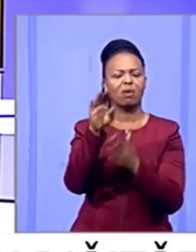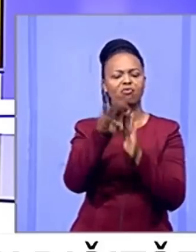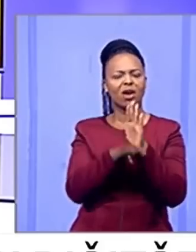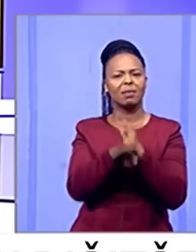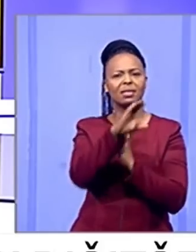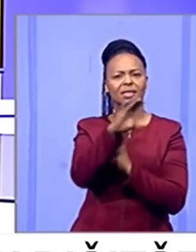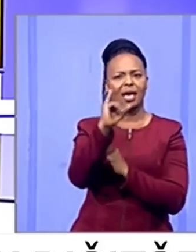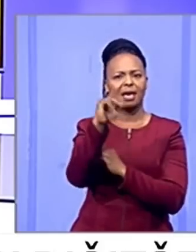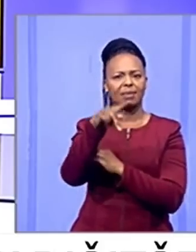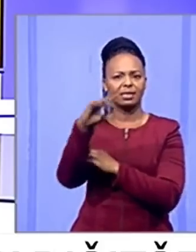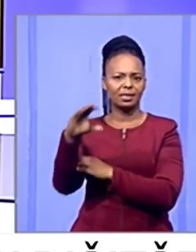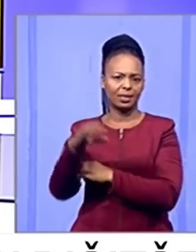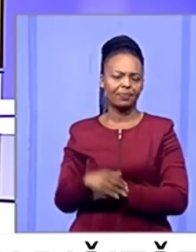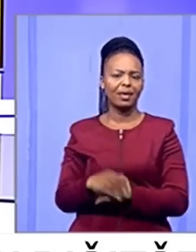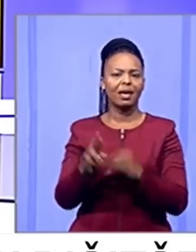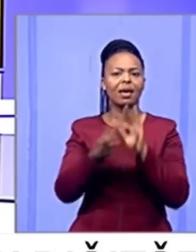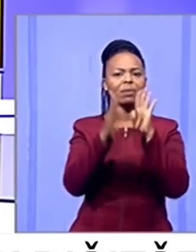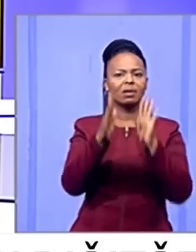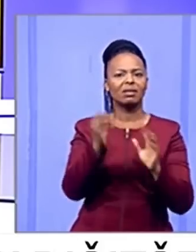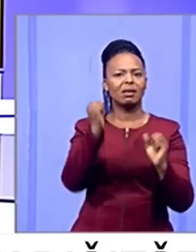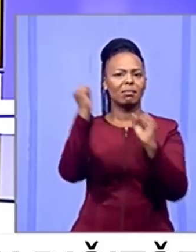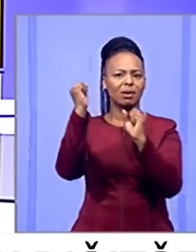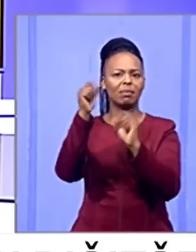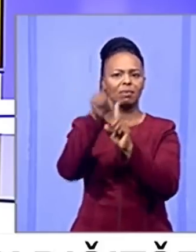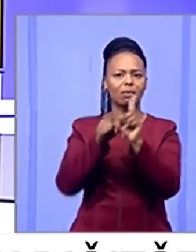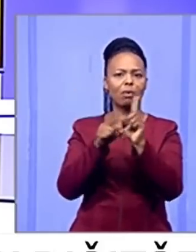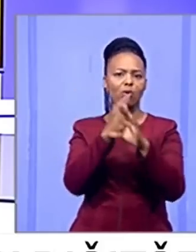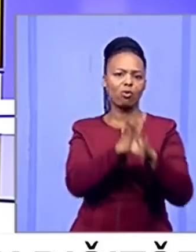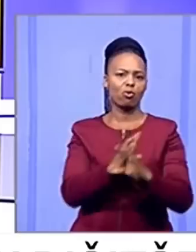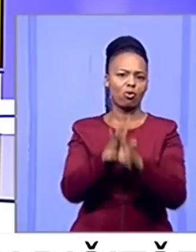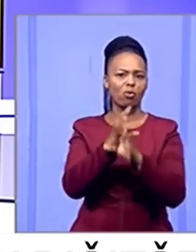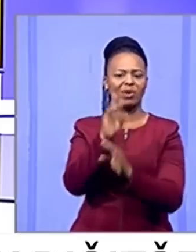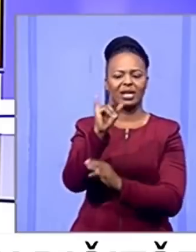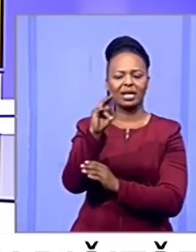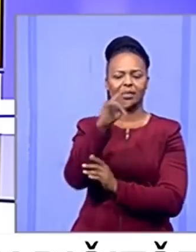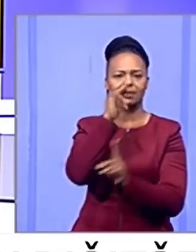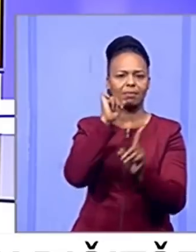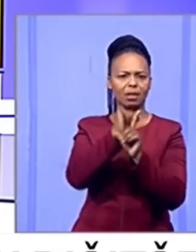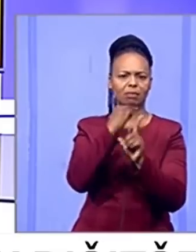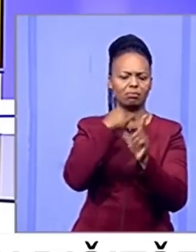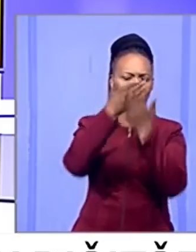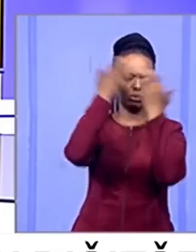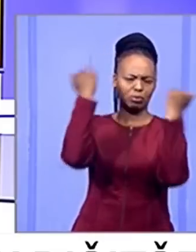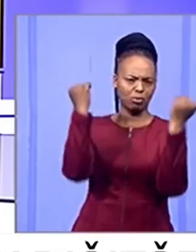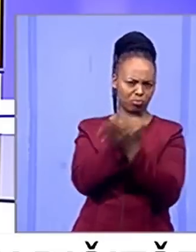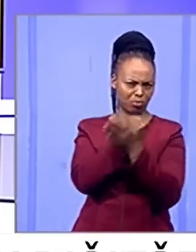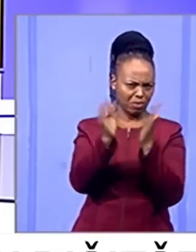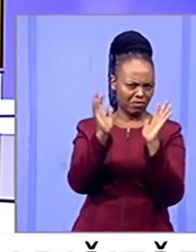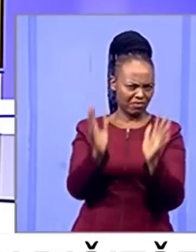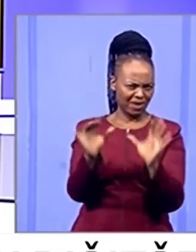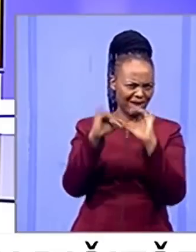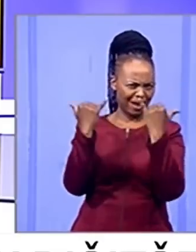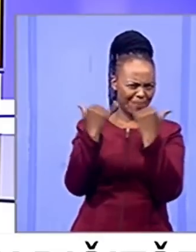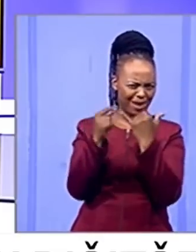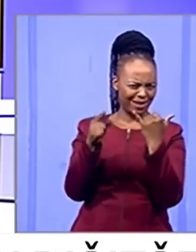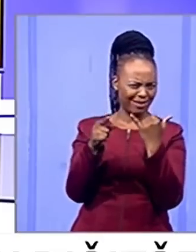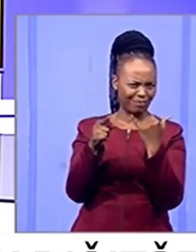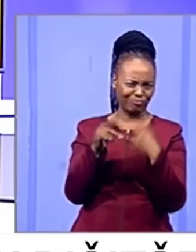lengwe moleledi wa COPE Dennis Bloom o re ga ana tsebo ka ga go ngwadišwa ga mokgatlo bjalo ka khamphane.